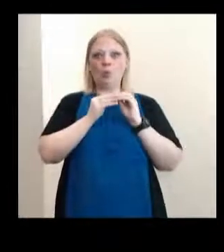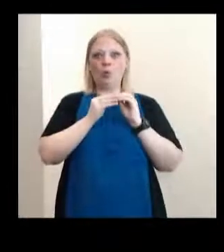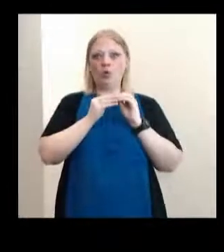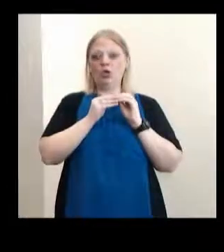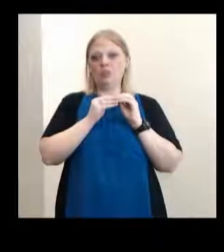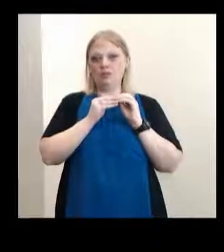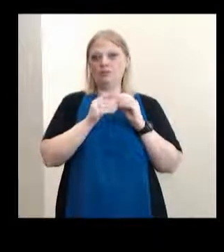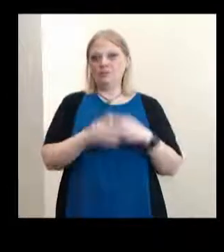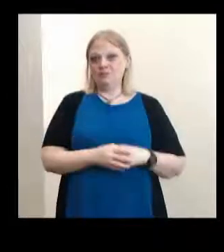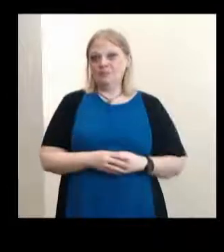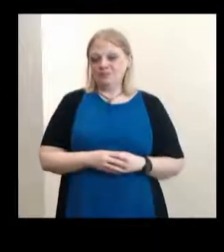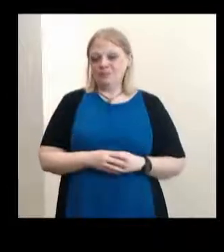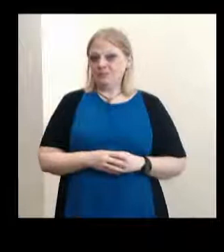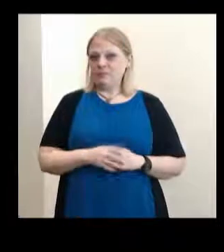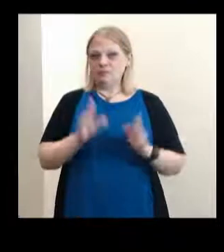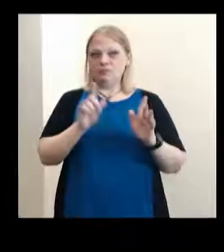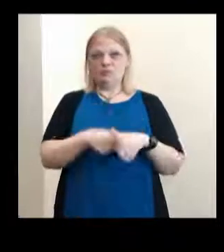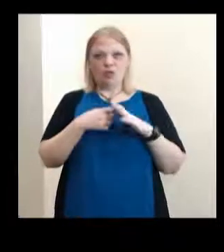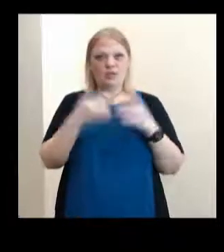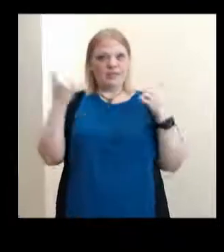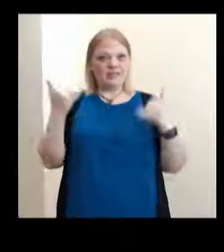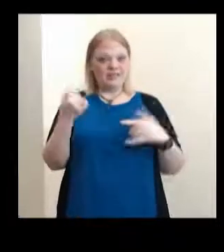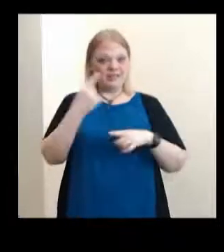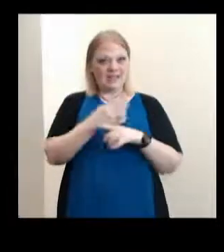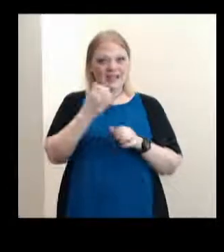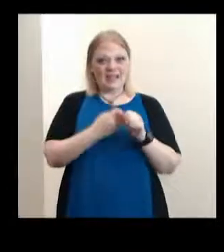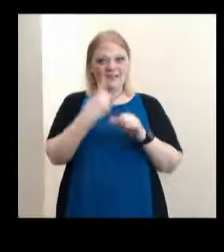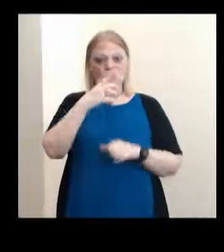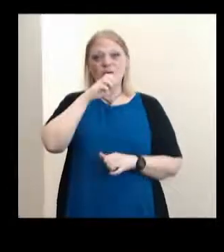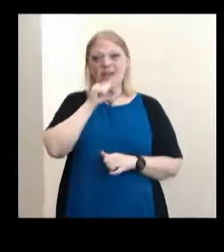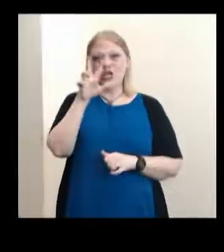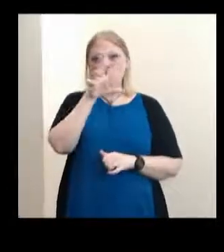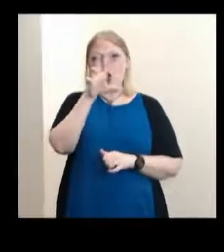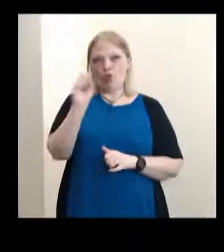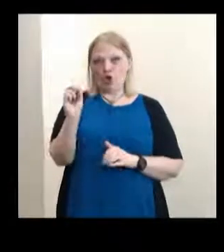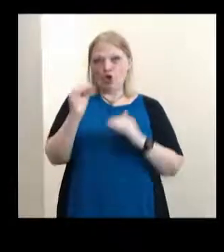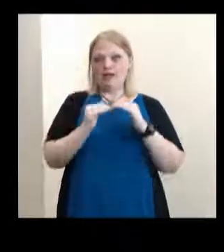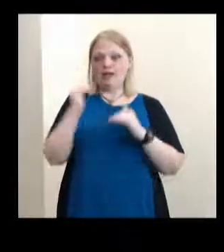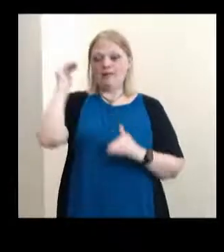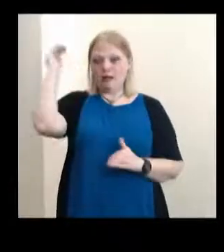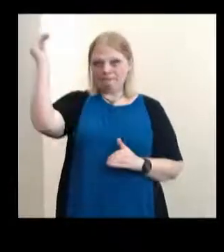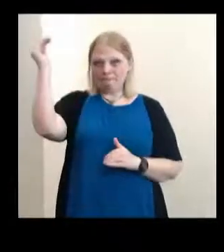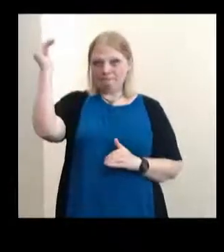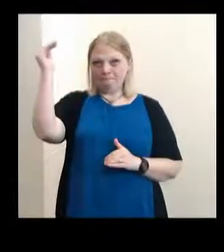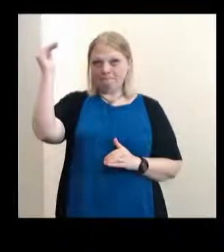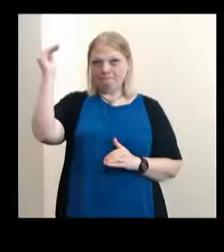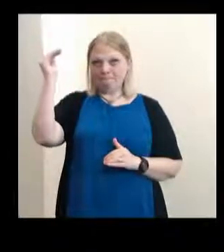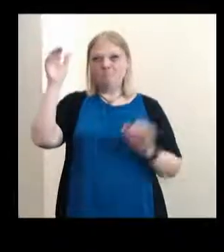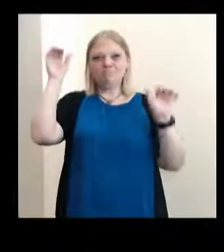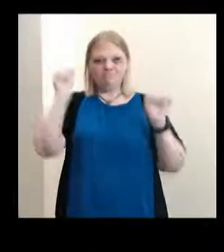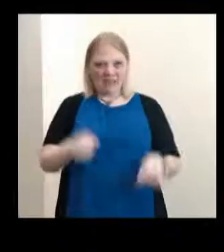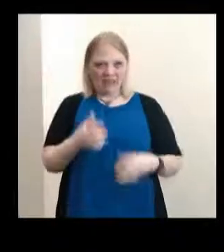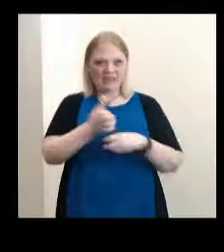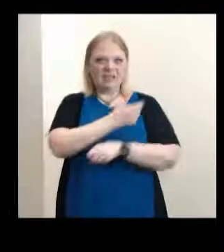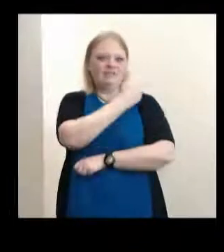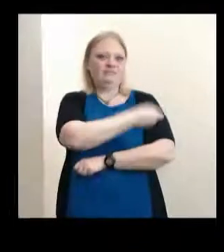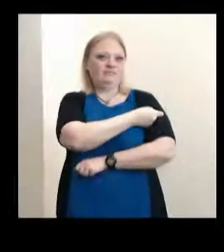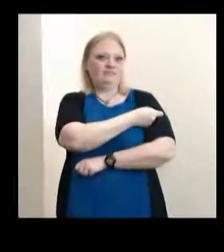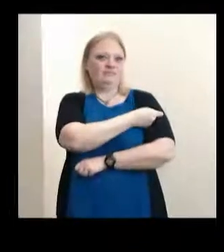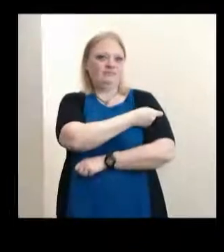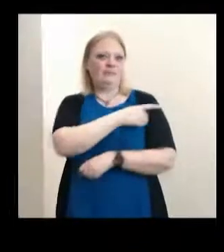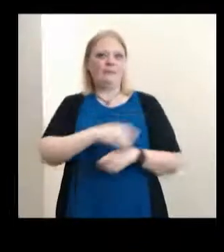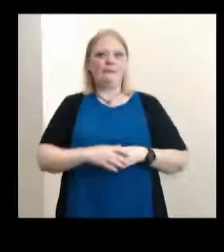get vaccine. So starting today, everybody who is 30 years of age and older is eligible for a